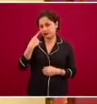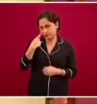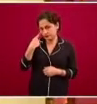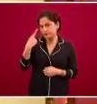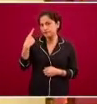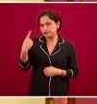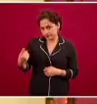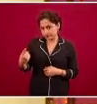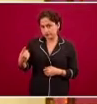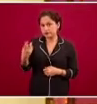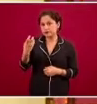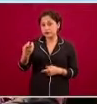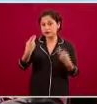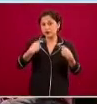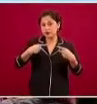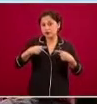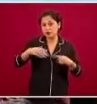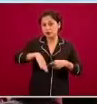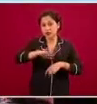deaths.